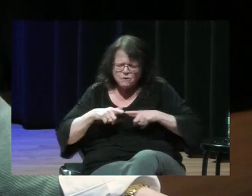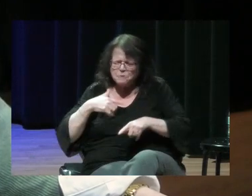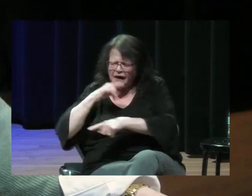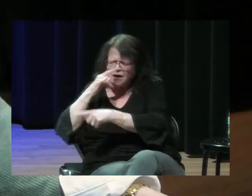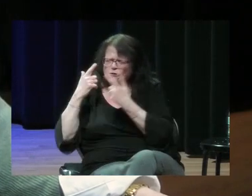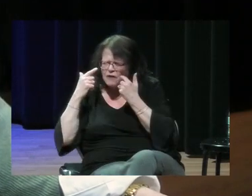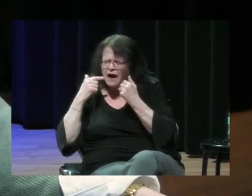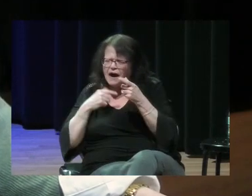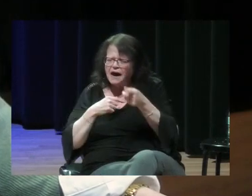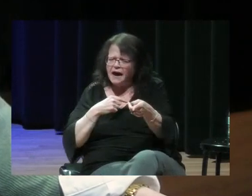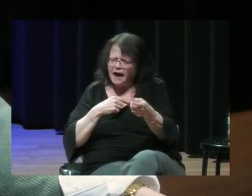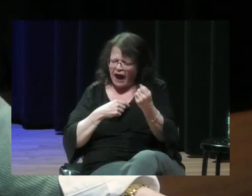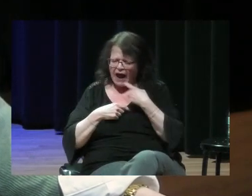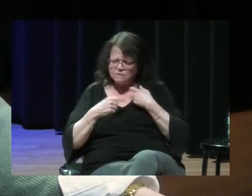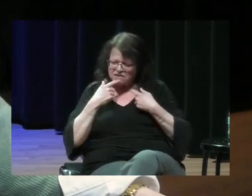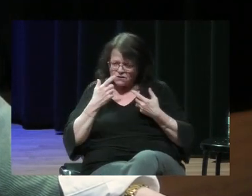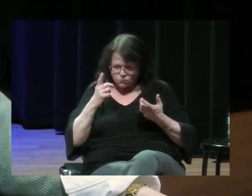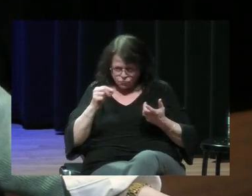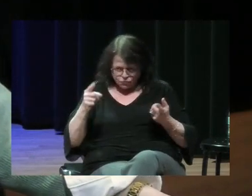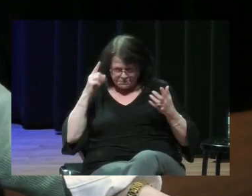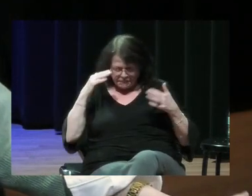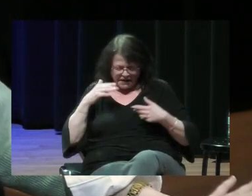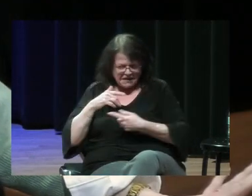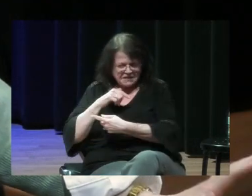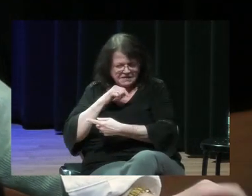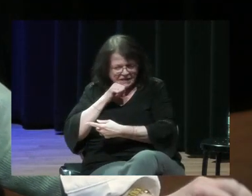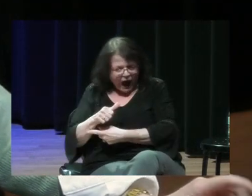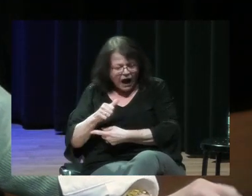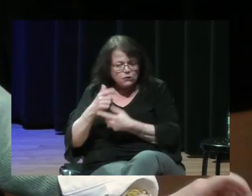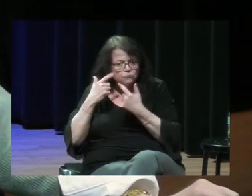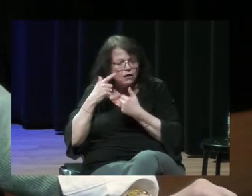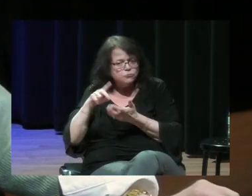you expect him not to cry ever or be upset? And I'm like,